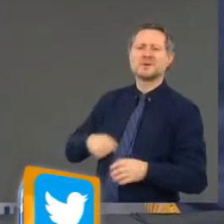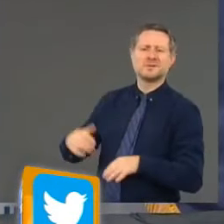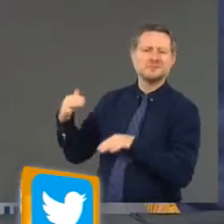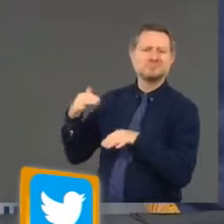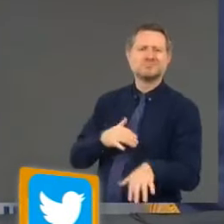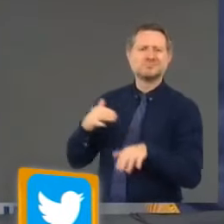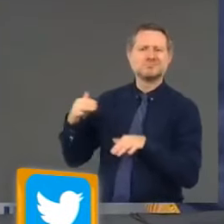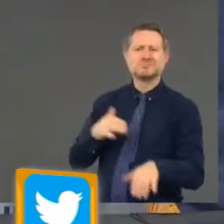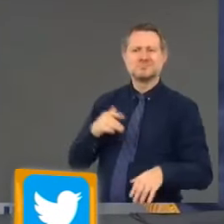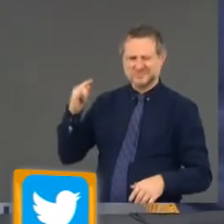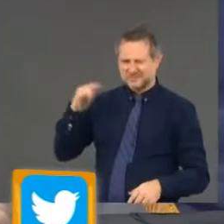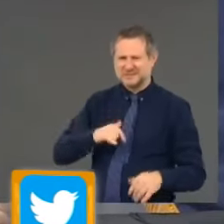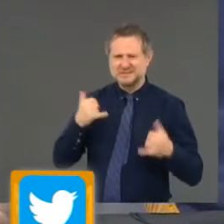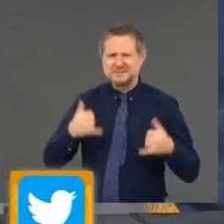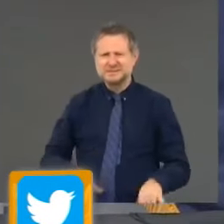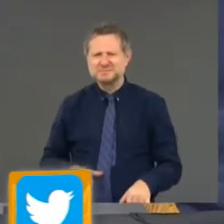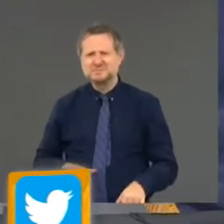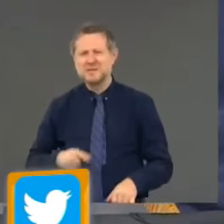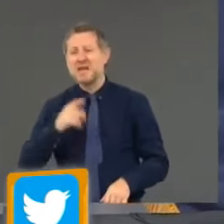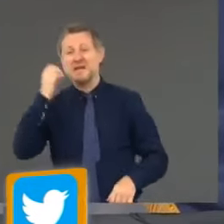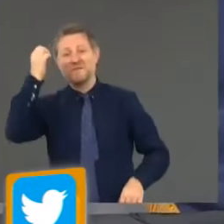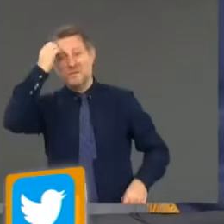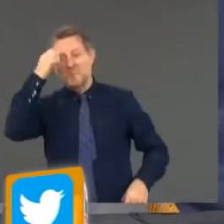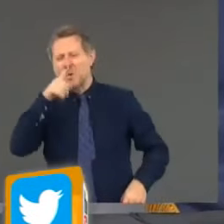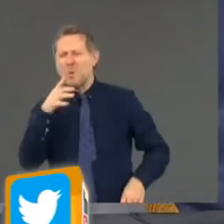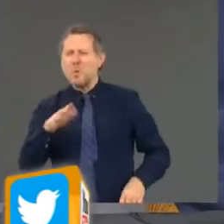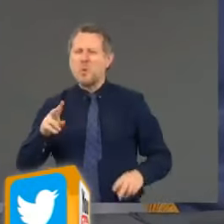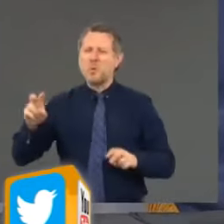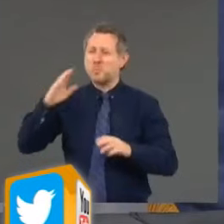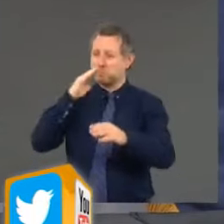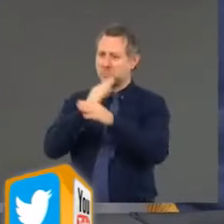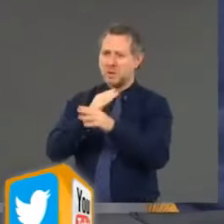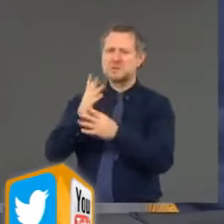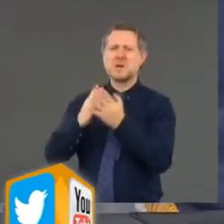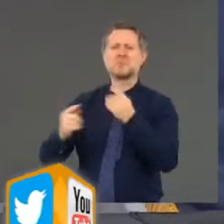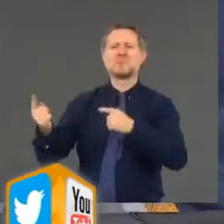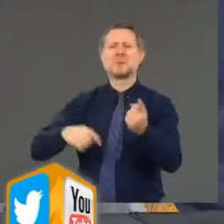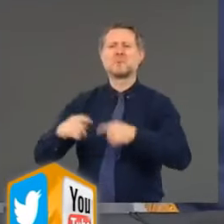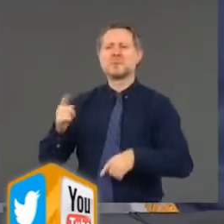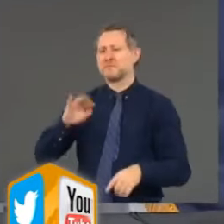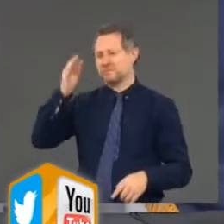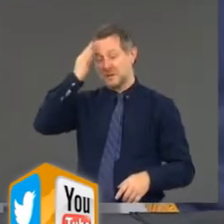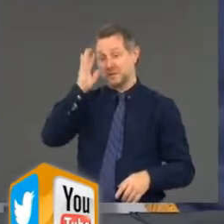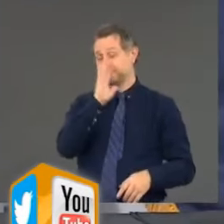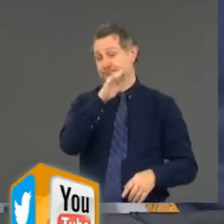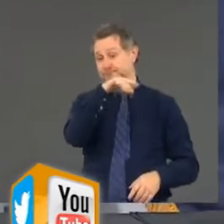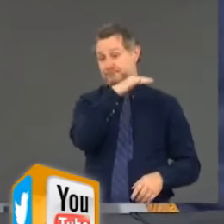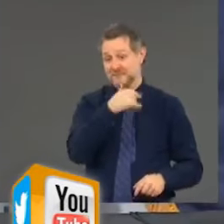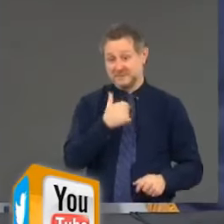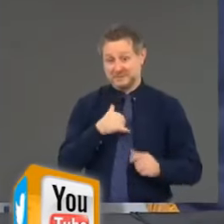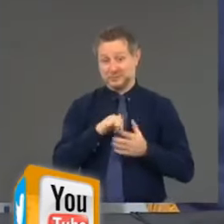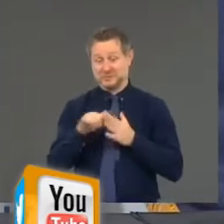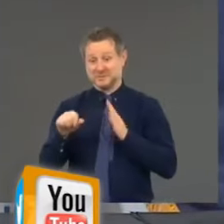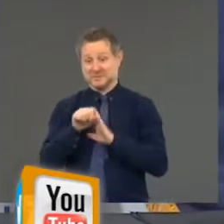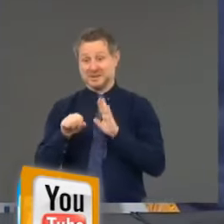travel ban, but that would be up to the federal government. We do not do, state does not do